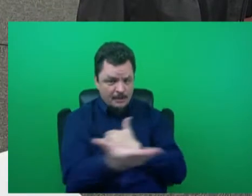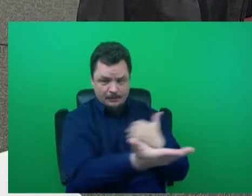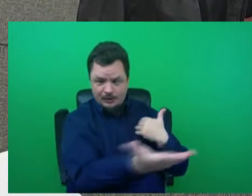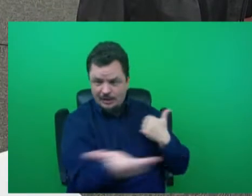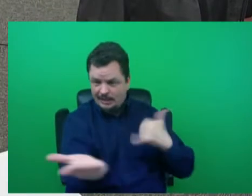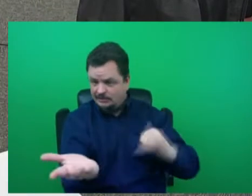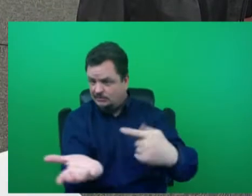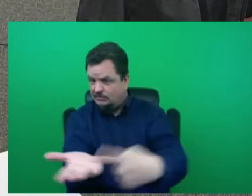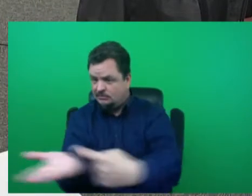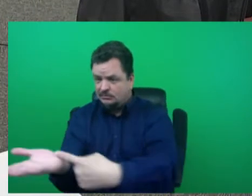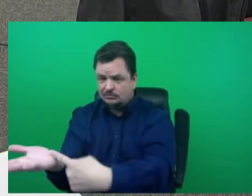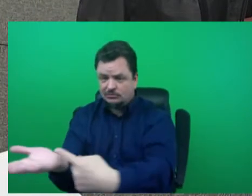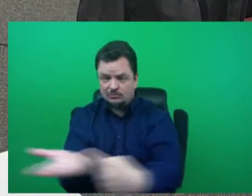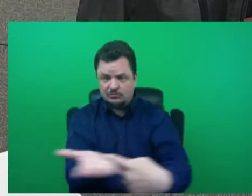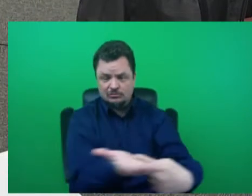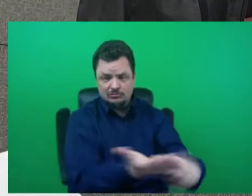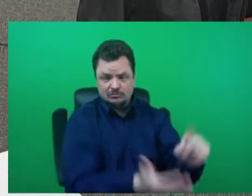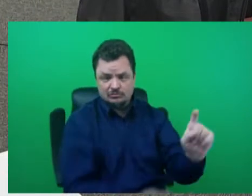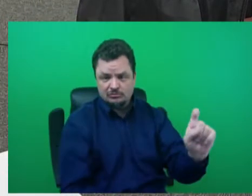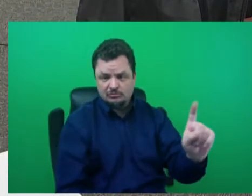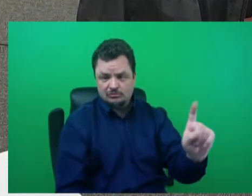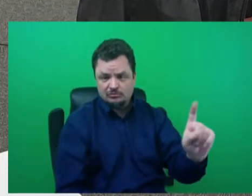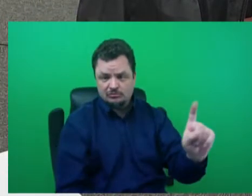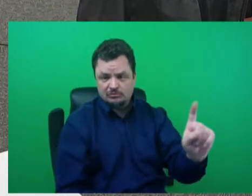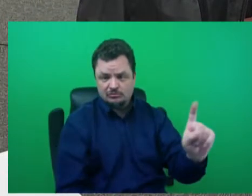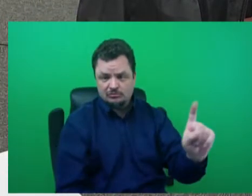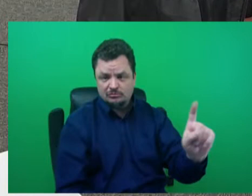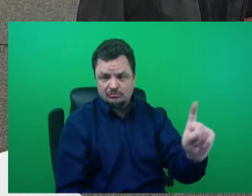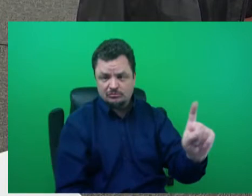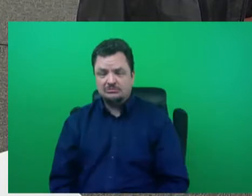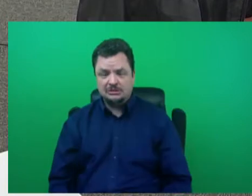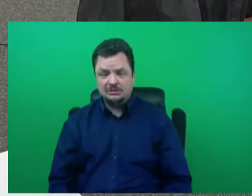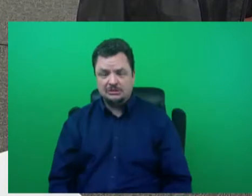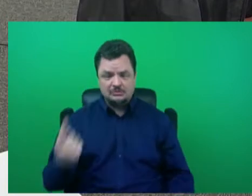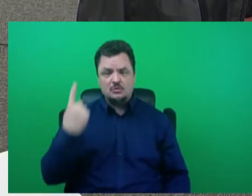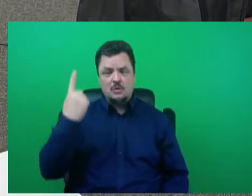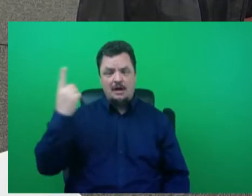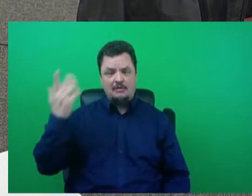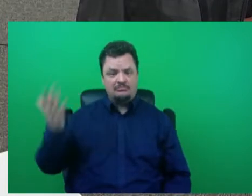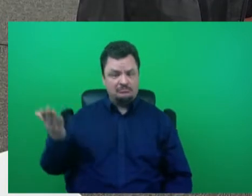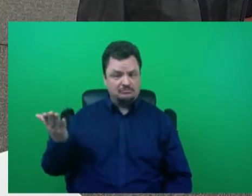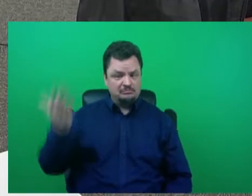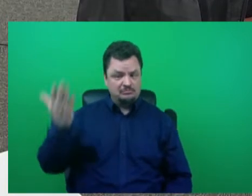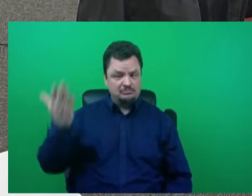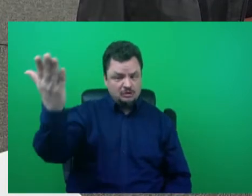Okay, I'd entertain a motion to approve. I move the adoption of this resolution.